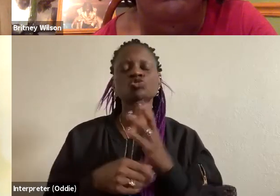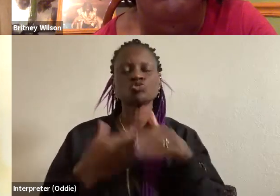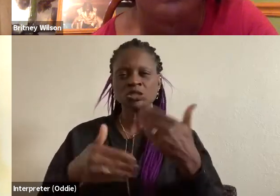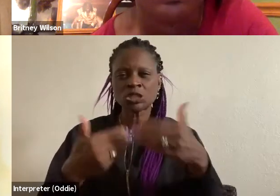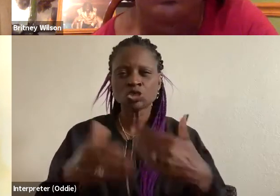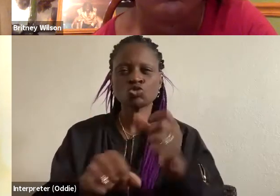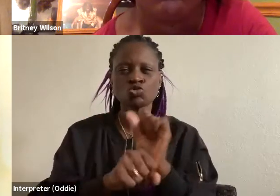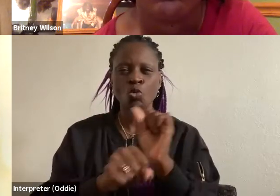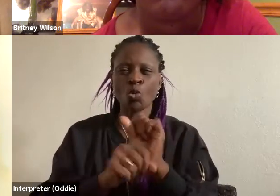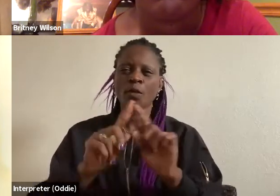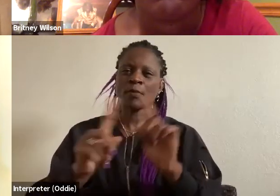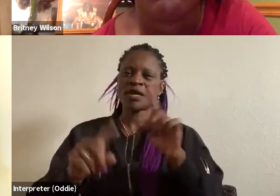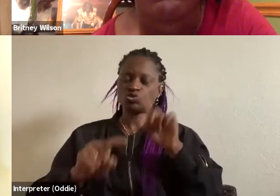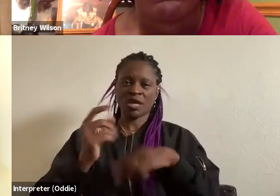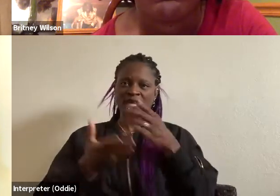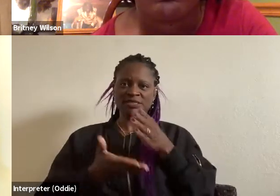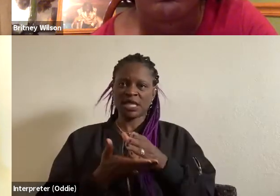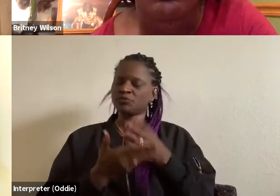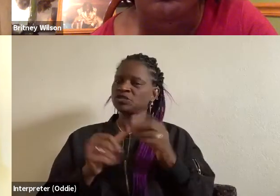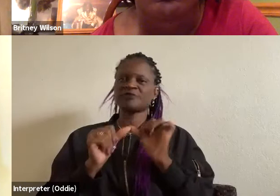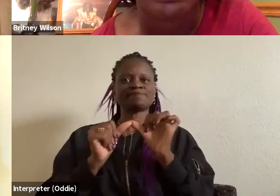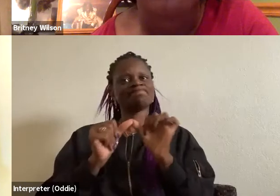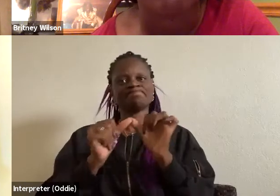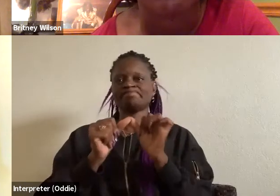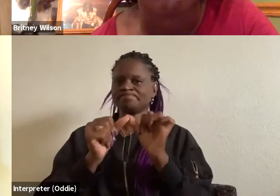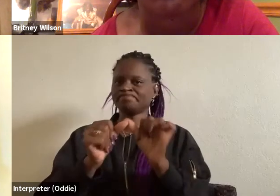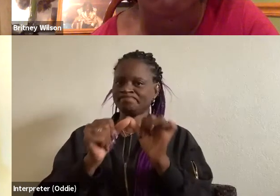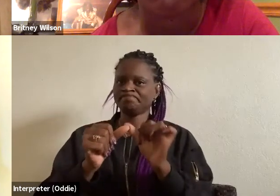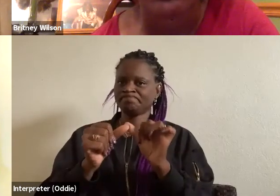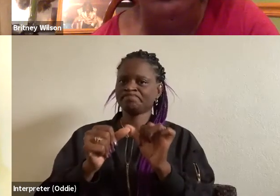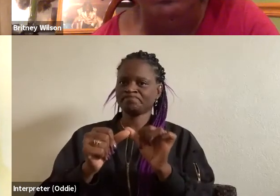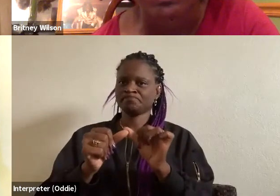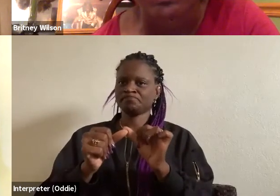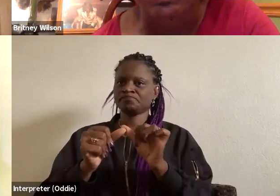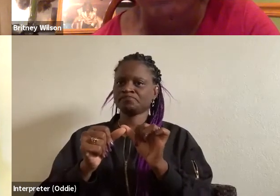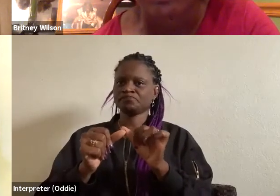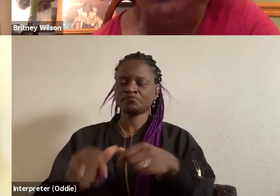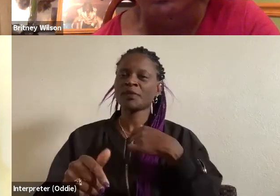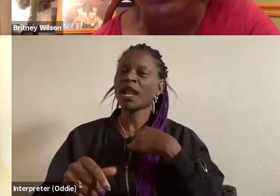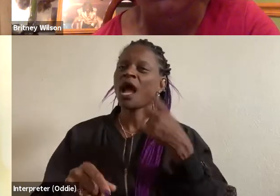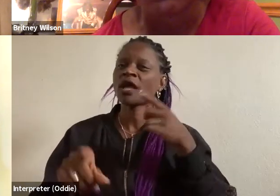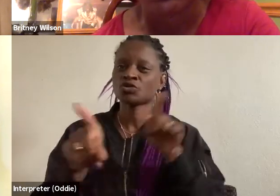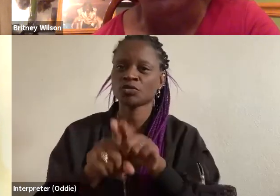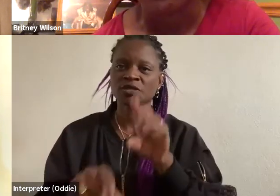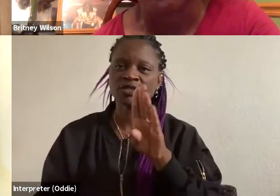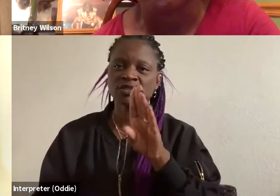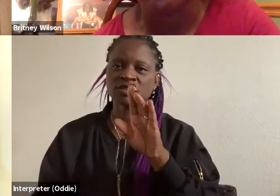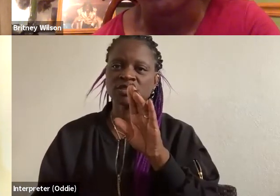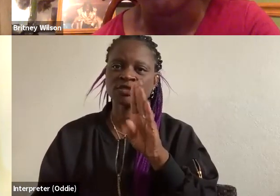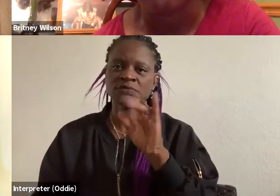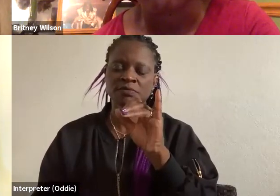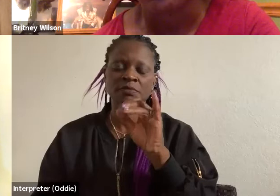you know, stop fighting. You just got to keep going. I agree with everything Vilissa and Keah said, but I just wanted to piggyback